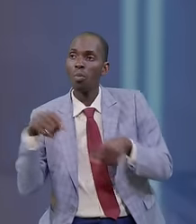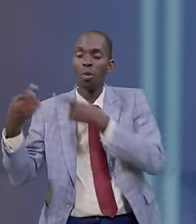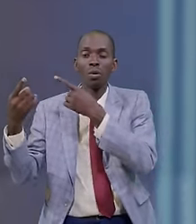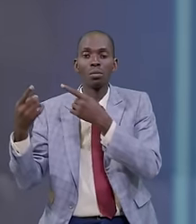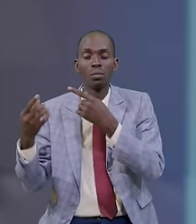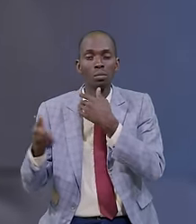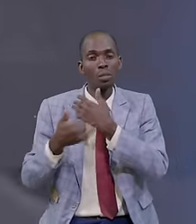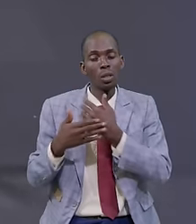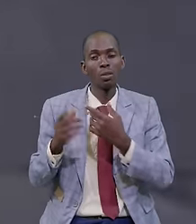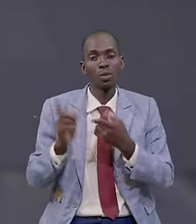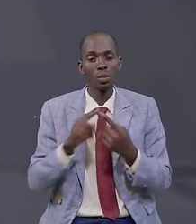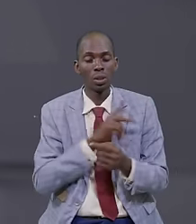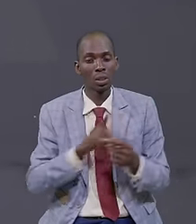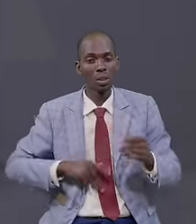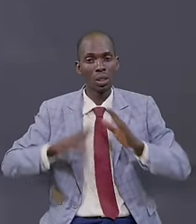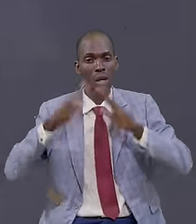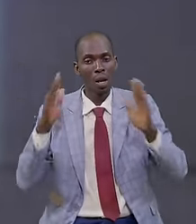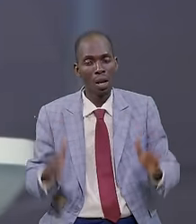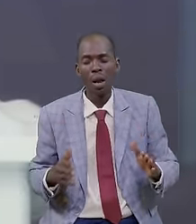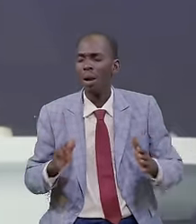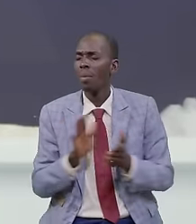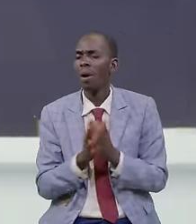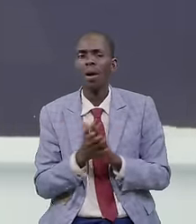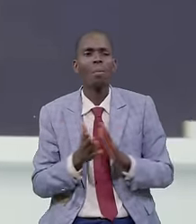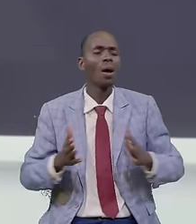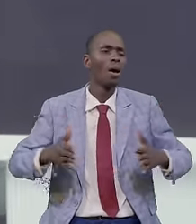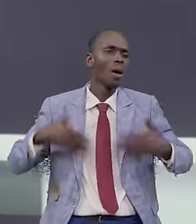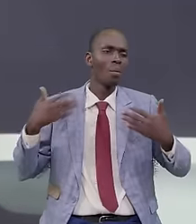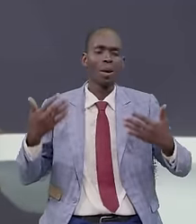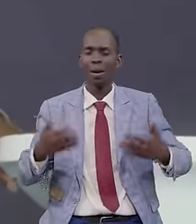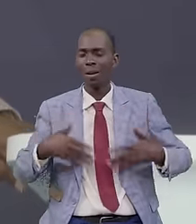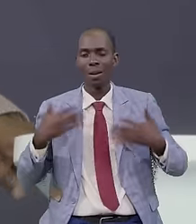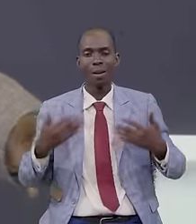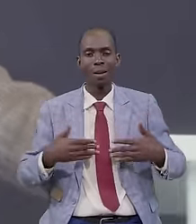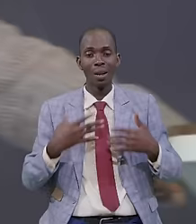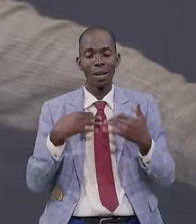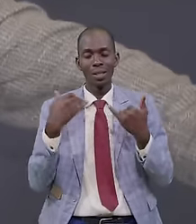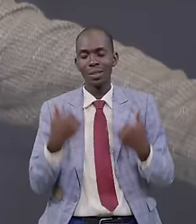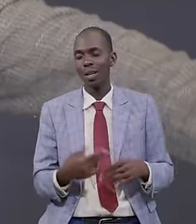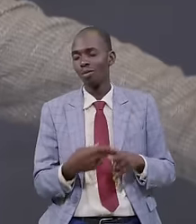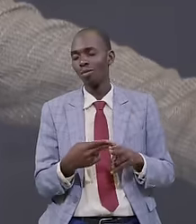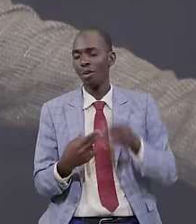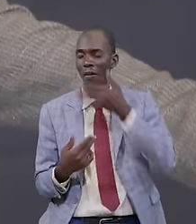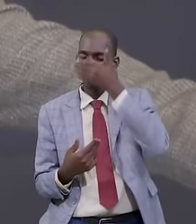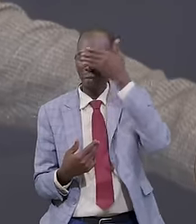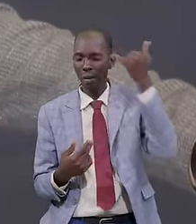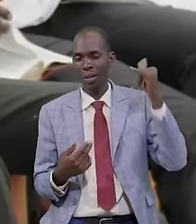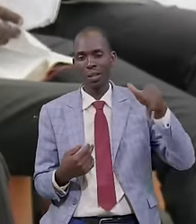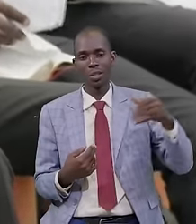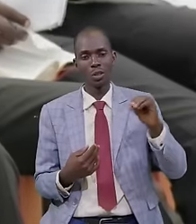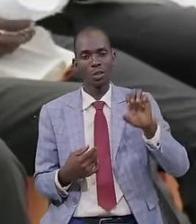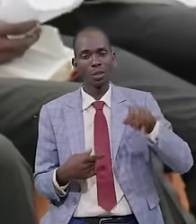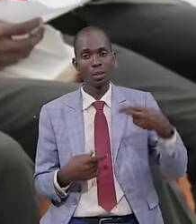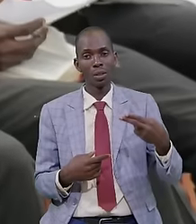forgot Joseph. 1,000 men, 1,000 women may forget you, but God will remember